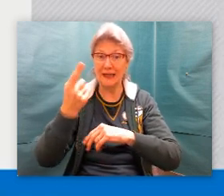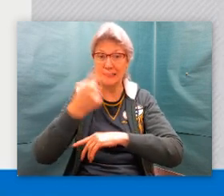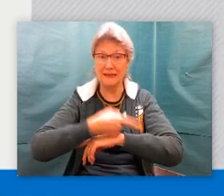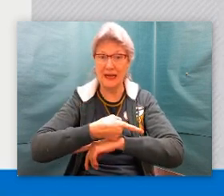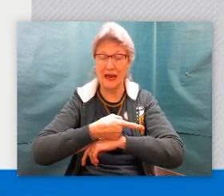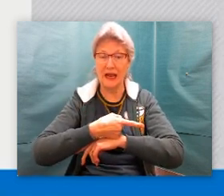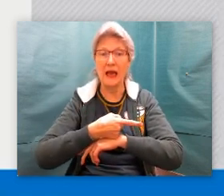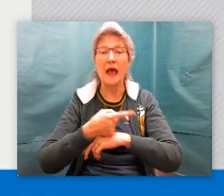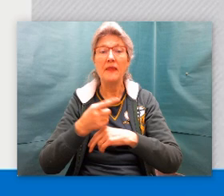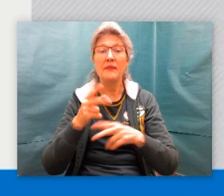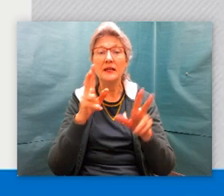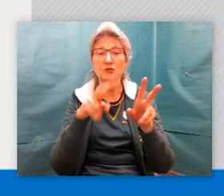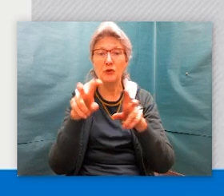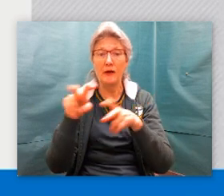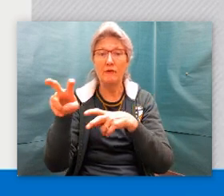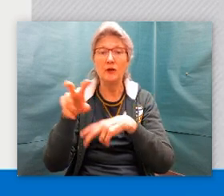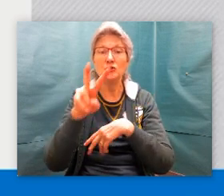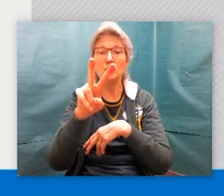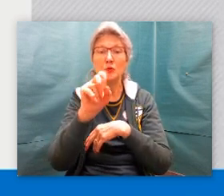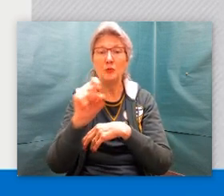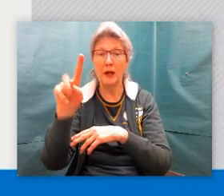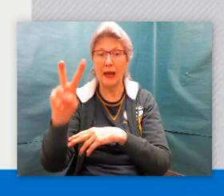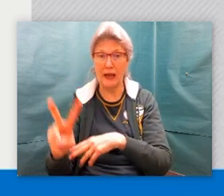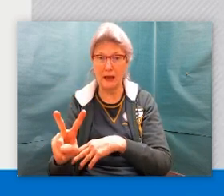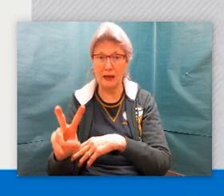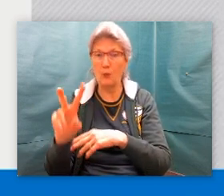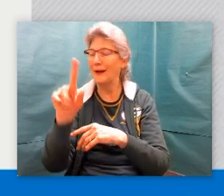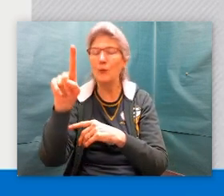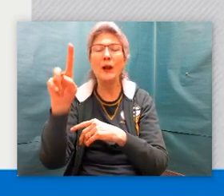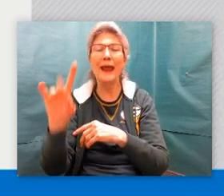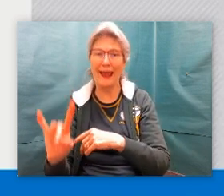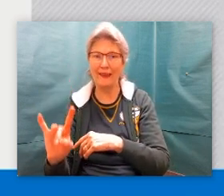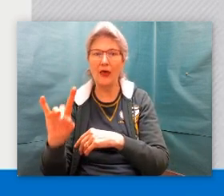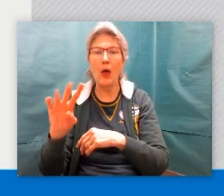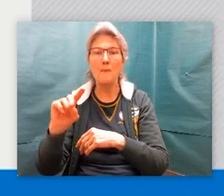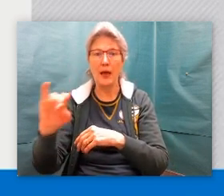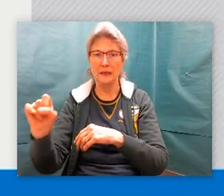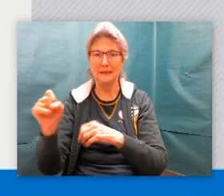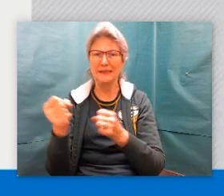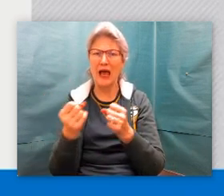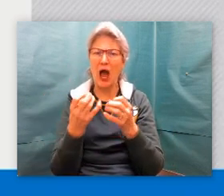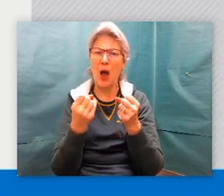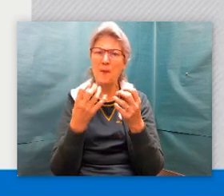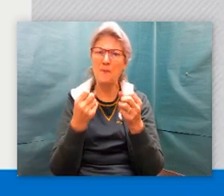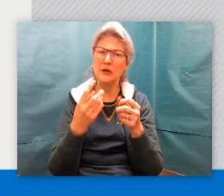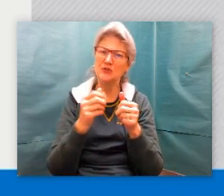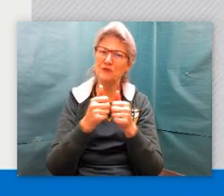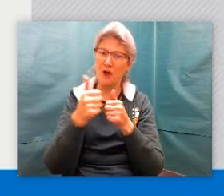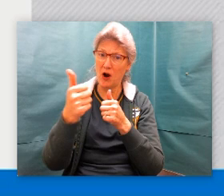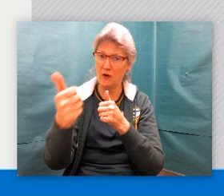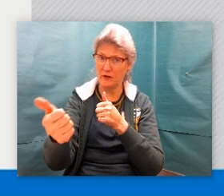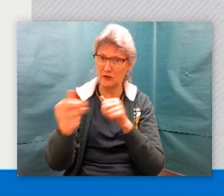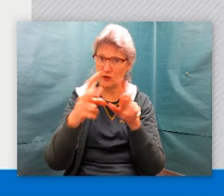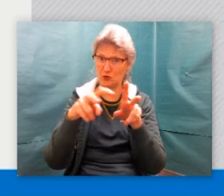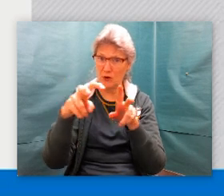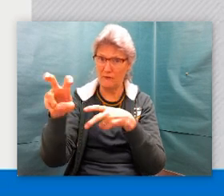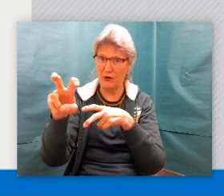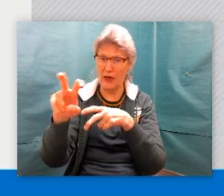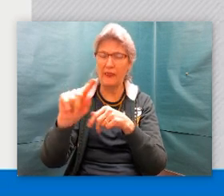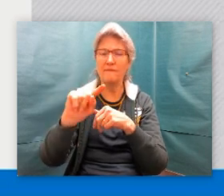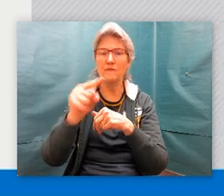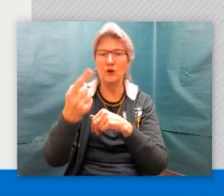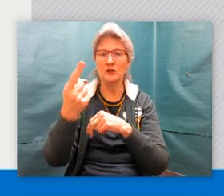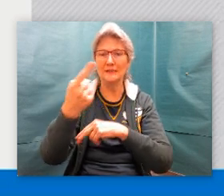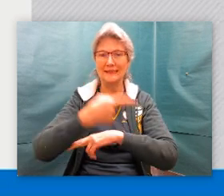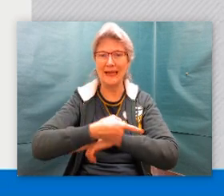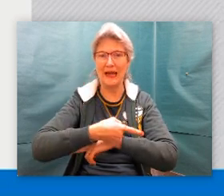much further did they travel on the first day? So we see here, first of all, that we're missing our question mark because it's a question.